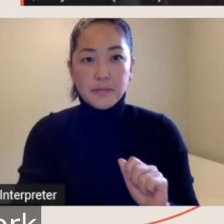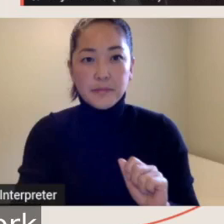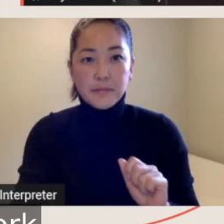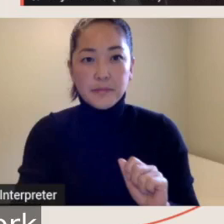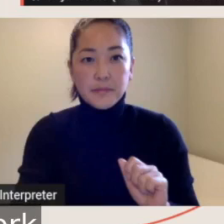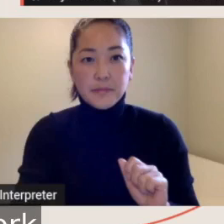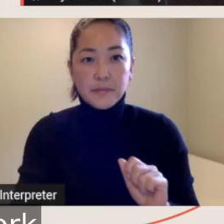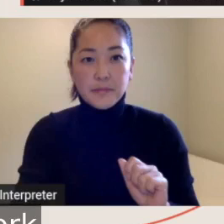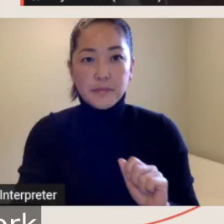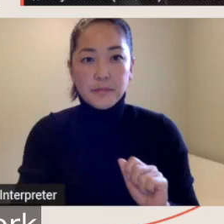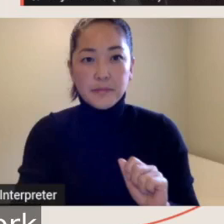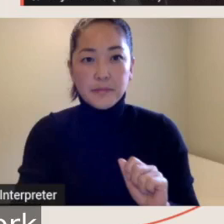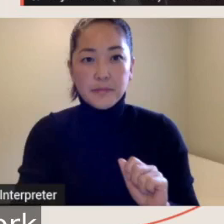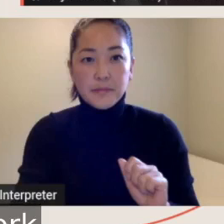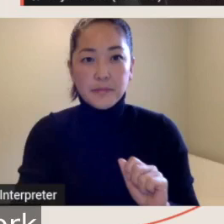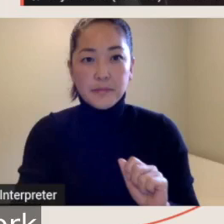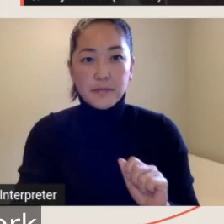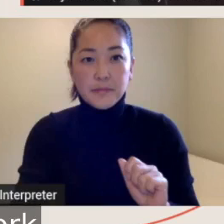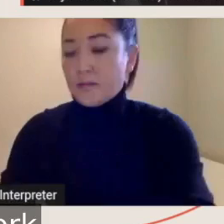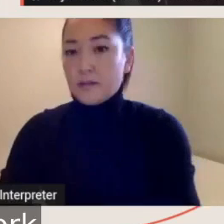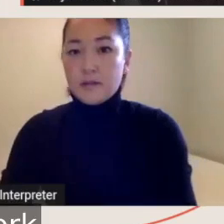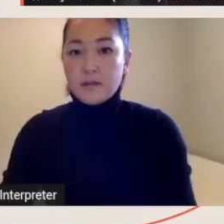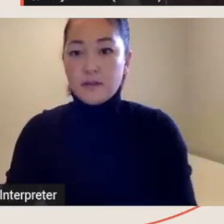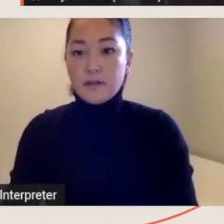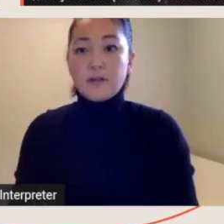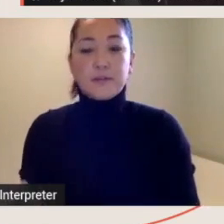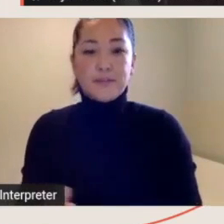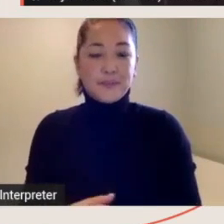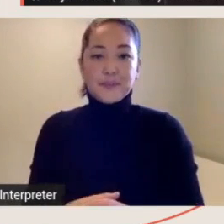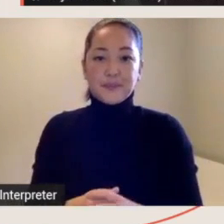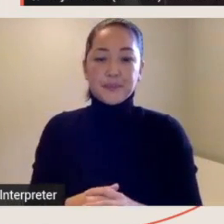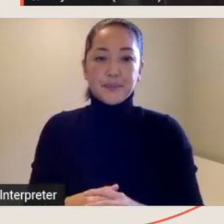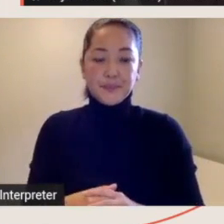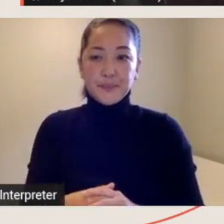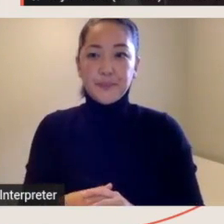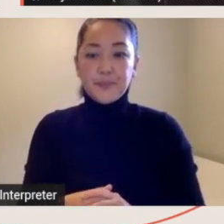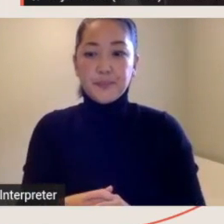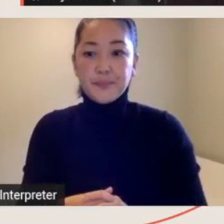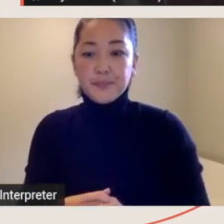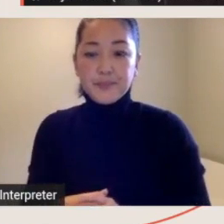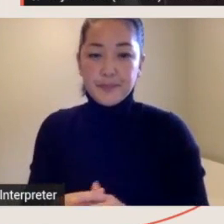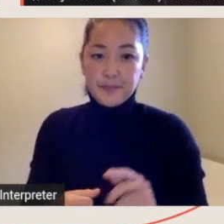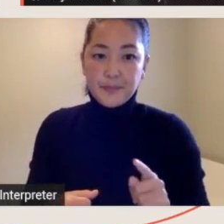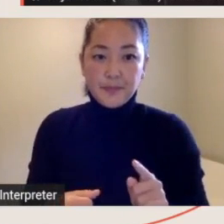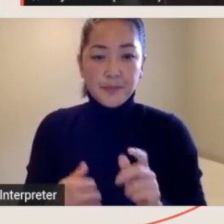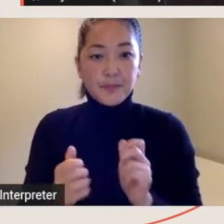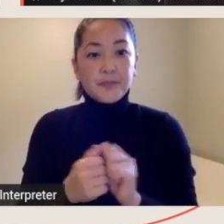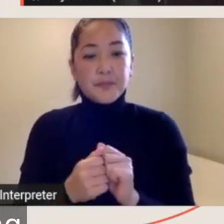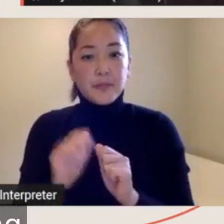her ideas, in order to work for the future of her family. And